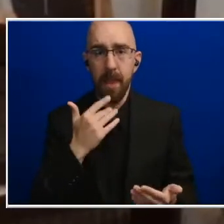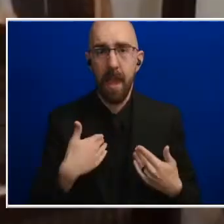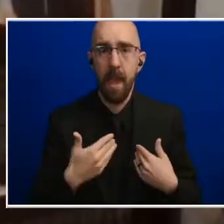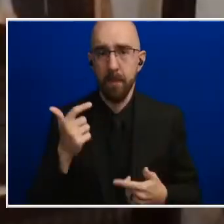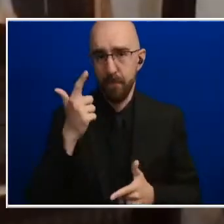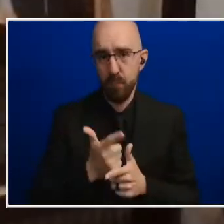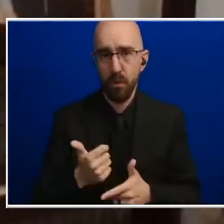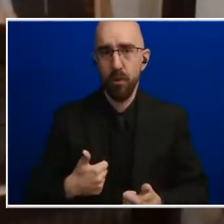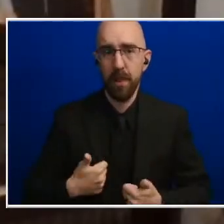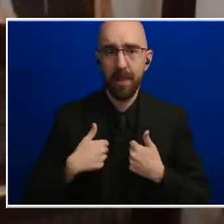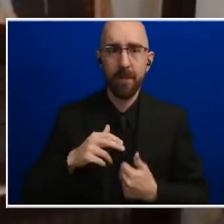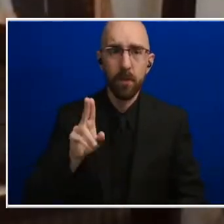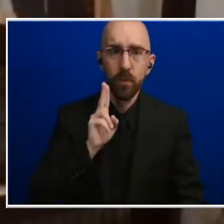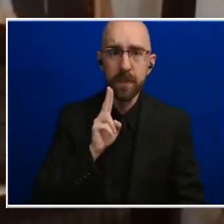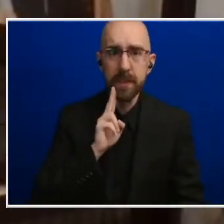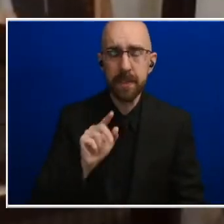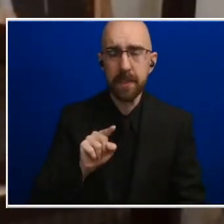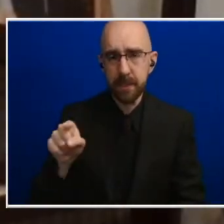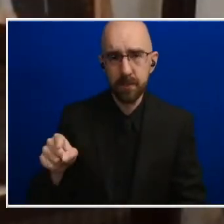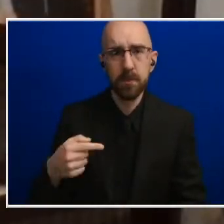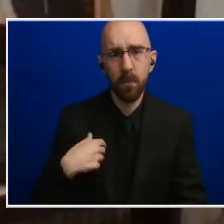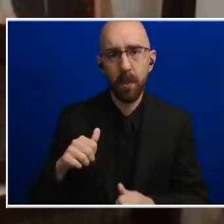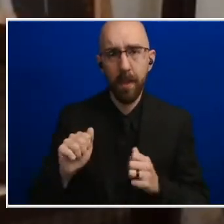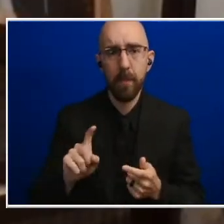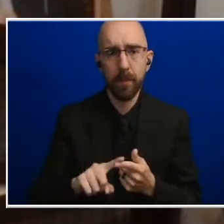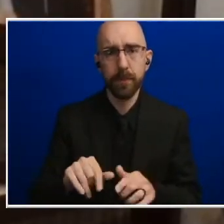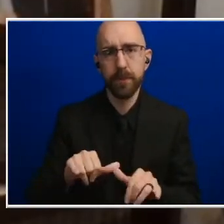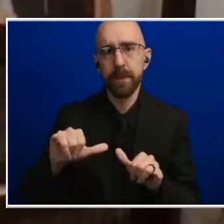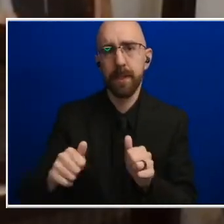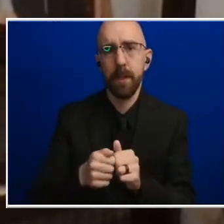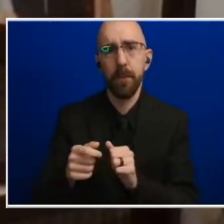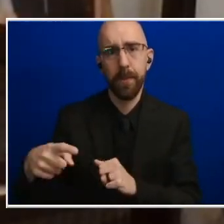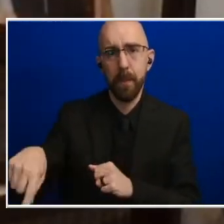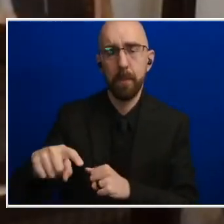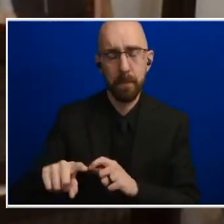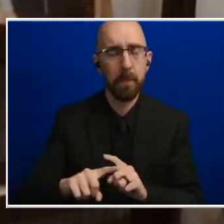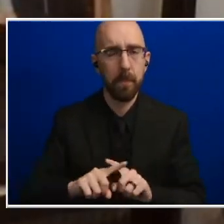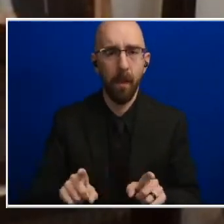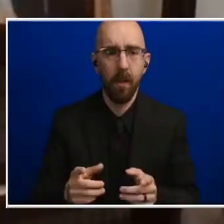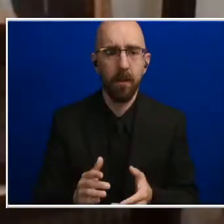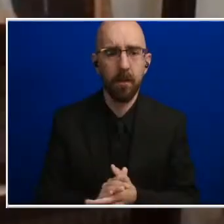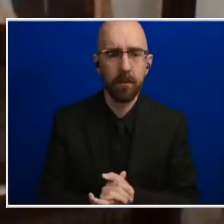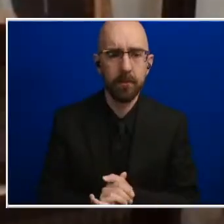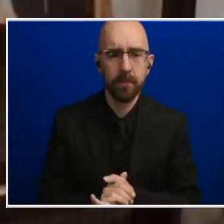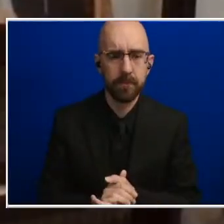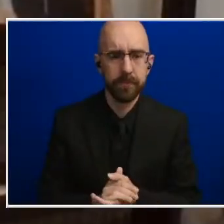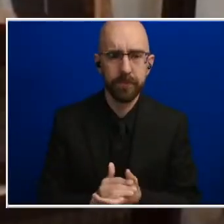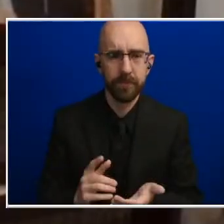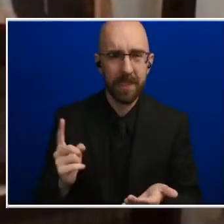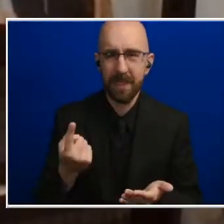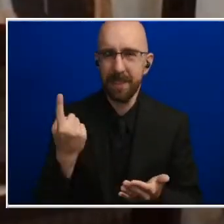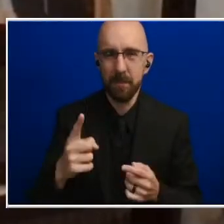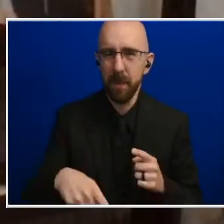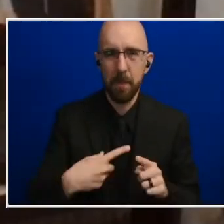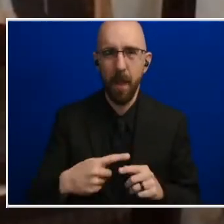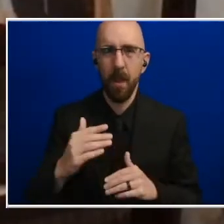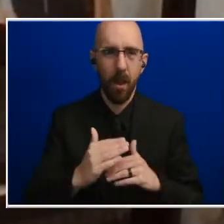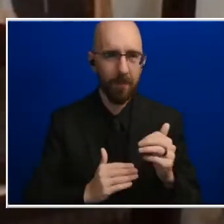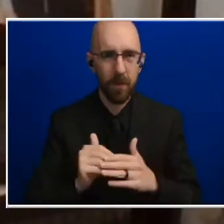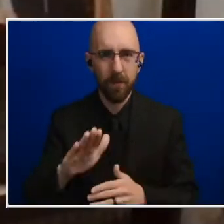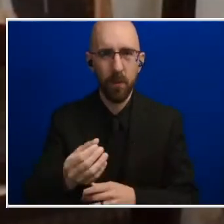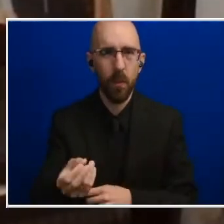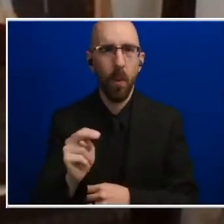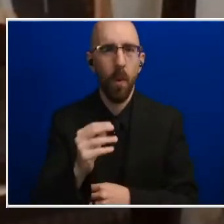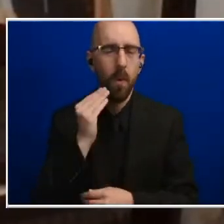in Houston, so I was able to stay with them. But there's just something about the comfort of your own home to return